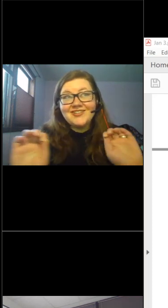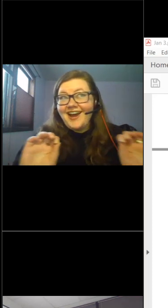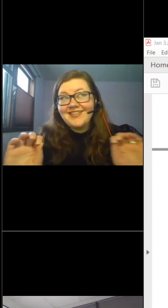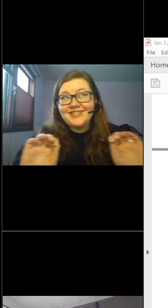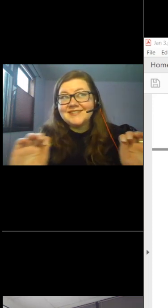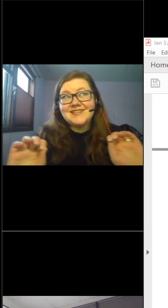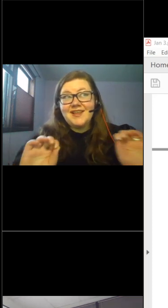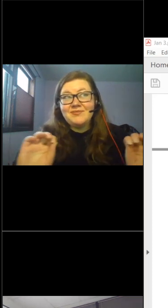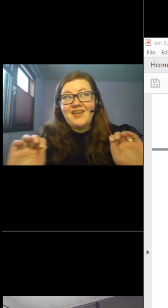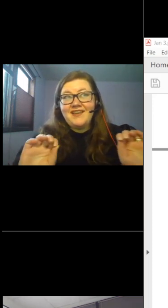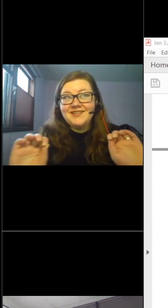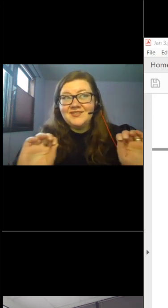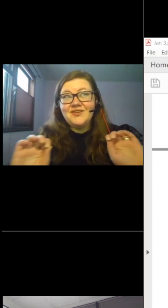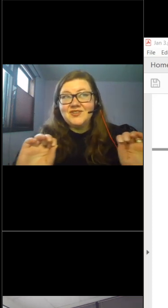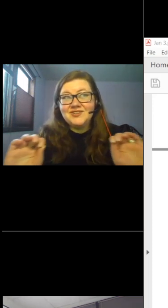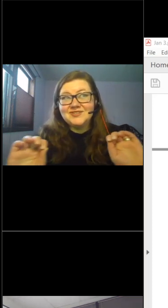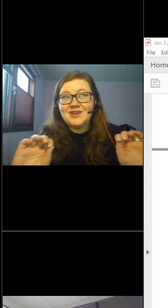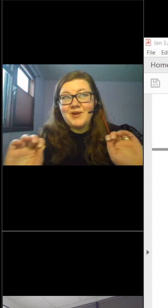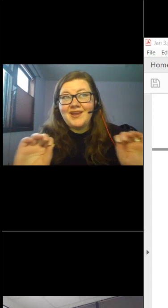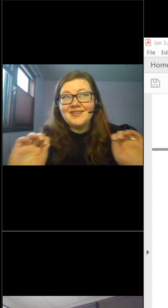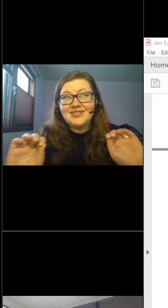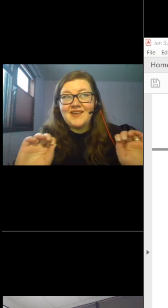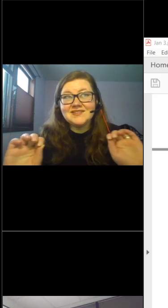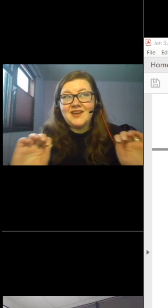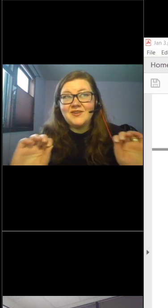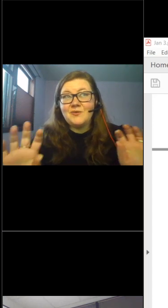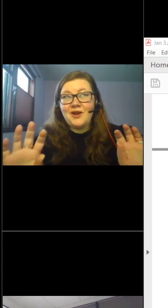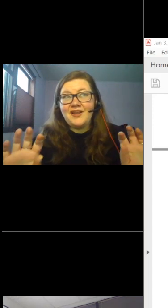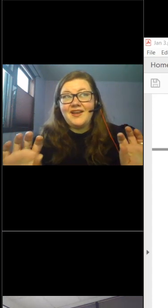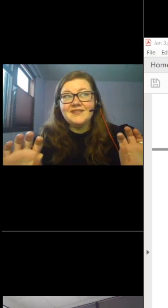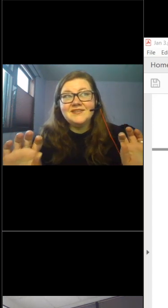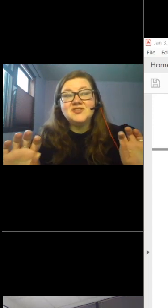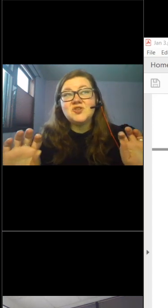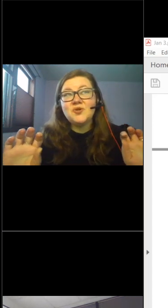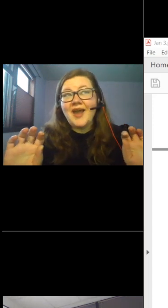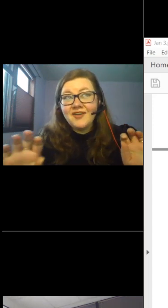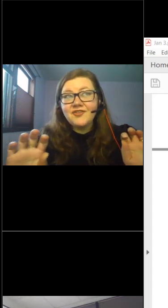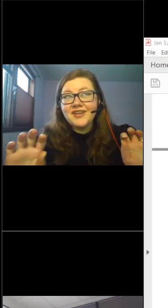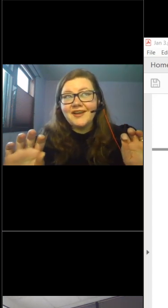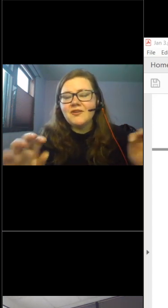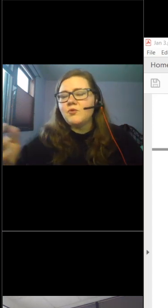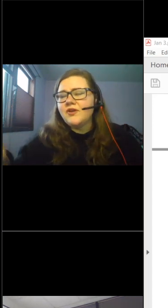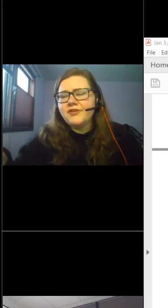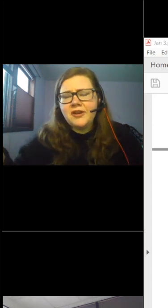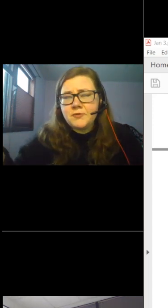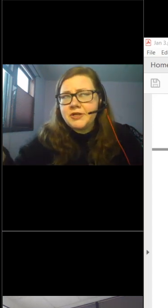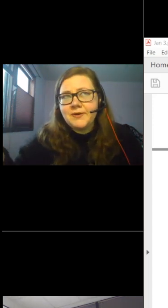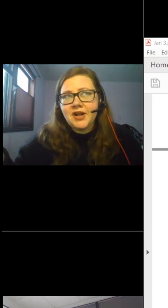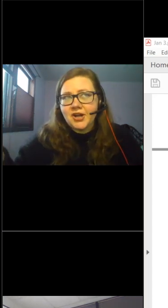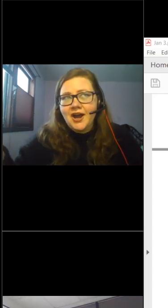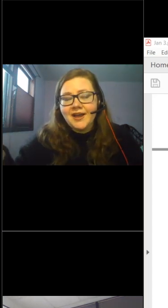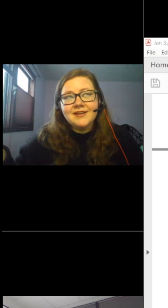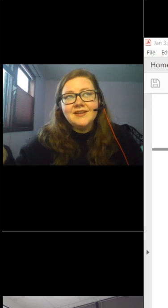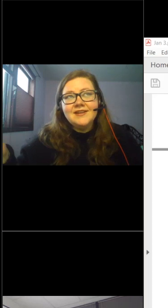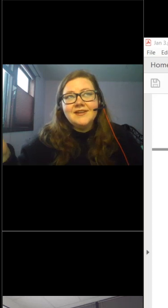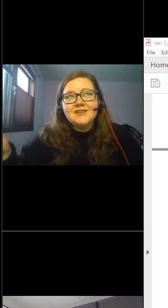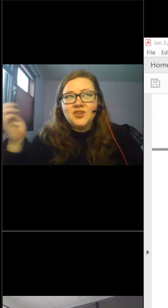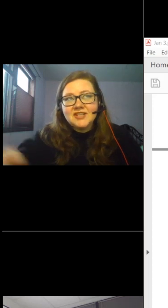They're not the same thing. You have two separate things that you're working. So every year, whether you're renewing or